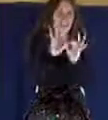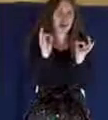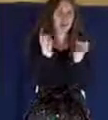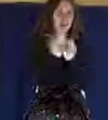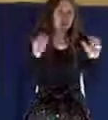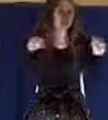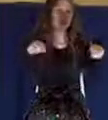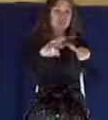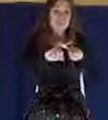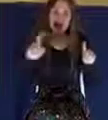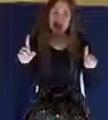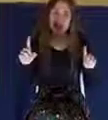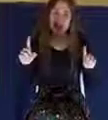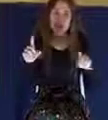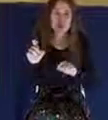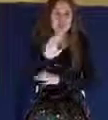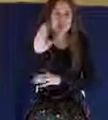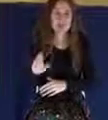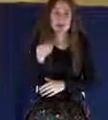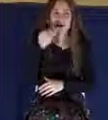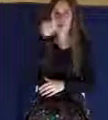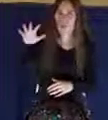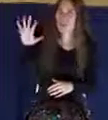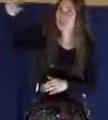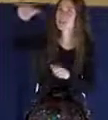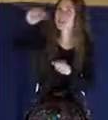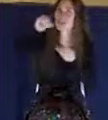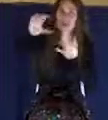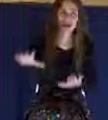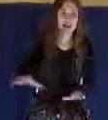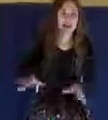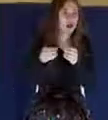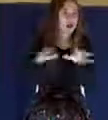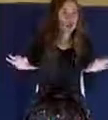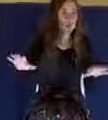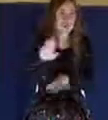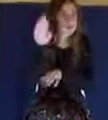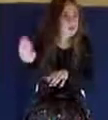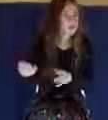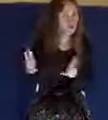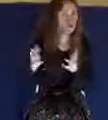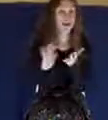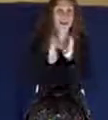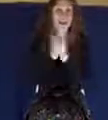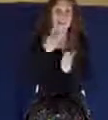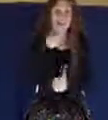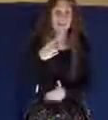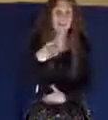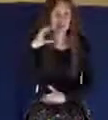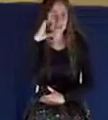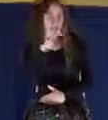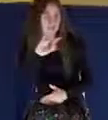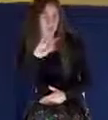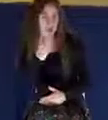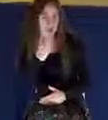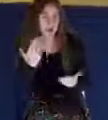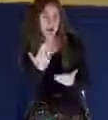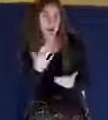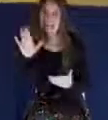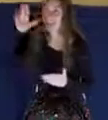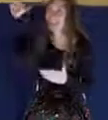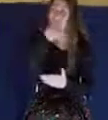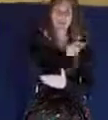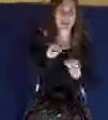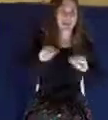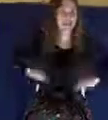the expense of losing the blessing of God. We have to trust God. The Bible says, "Seek ye first the kingdom of God," and what? All these